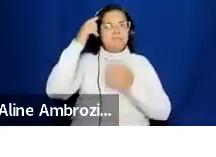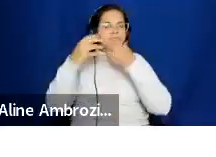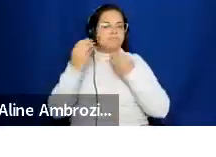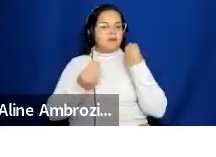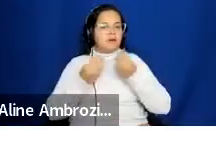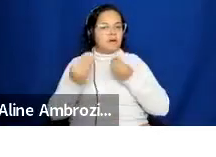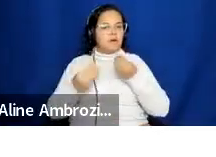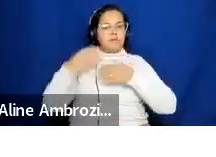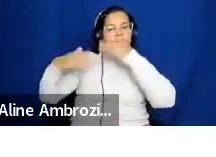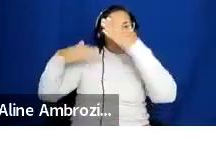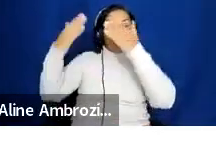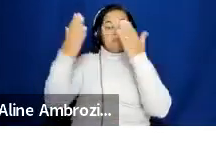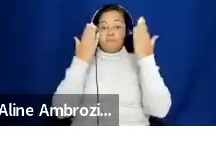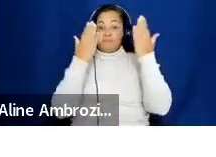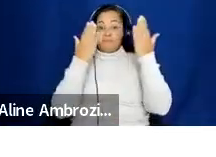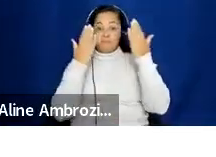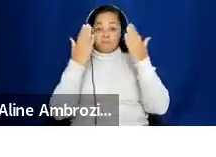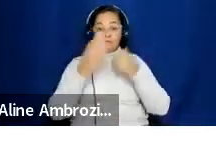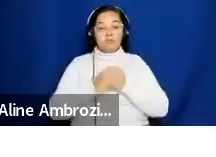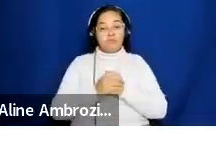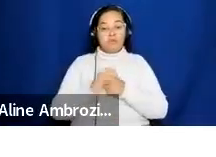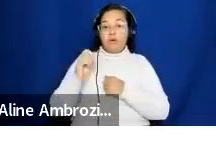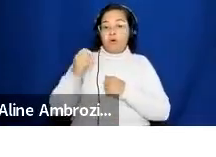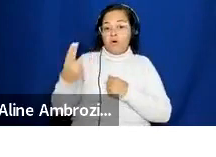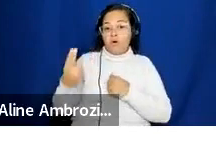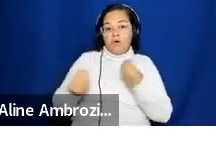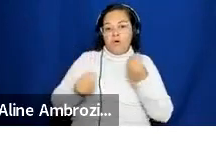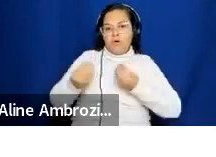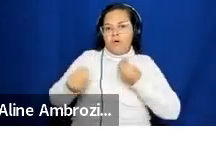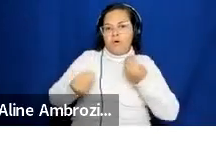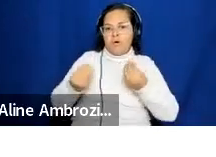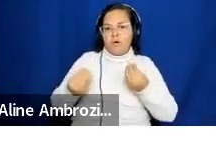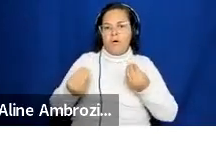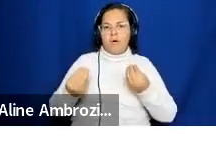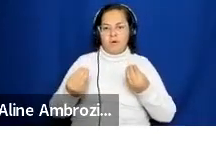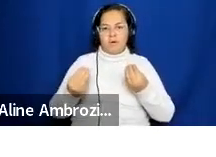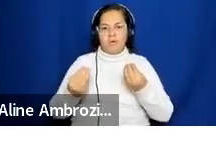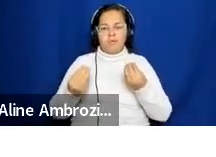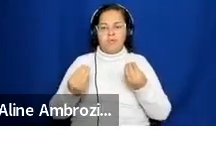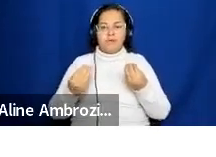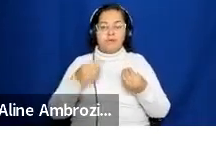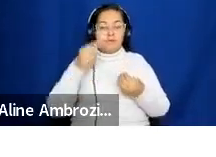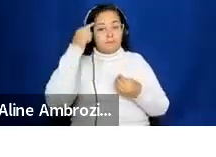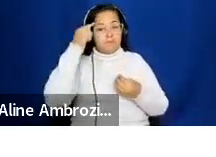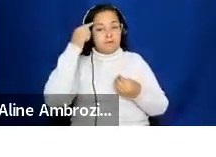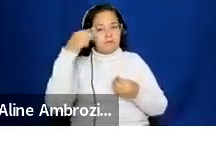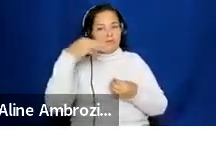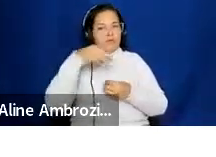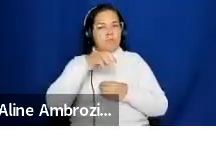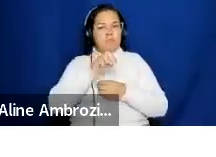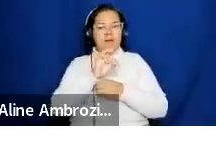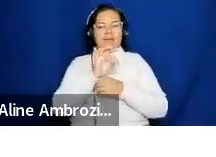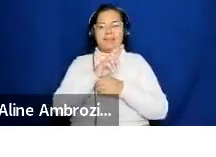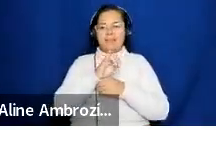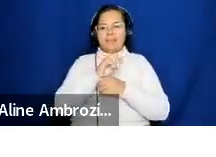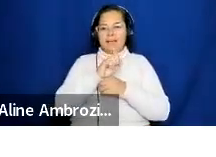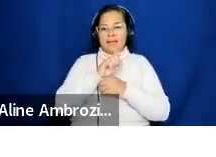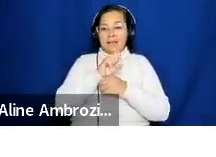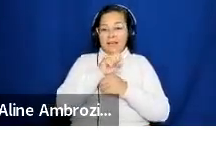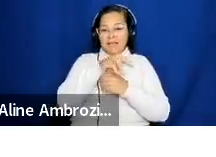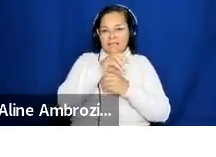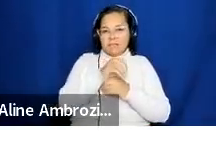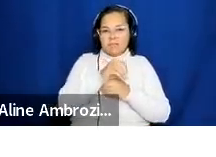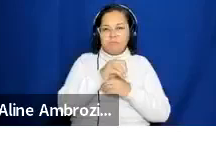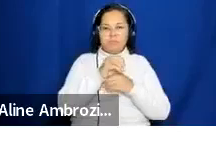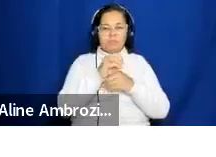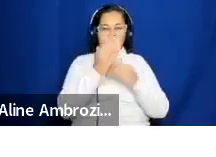psychological materialism, inspired and informed by his study of Marx, brackets, and Hegel,